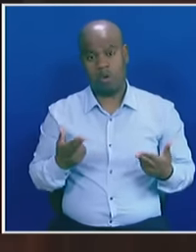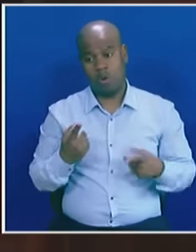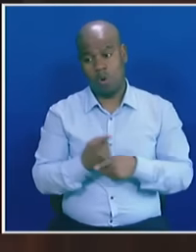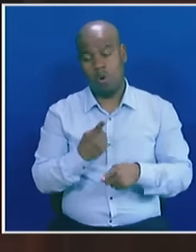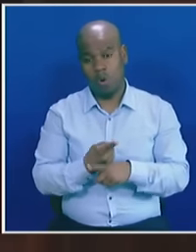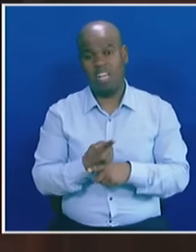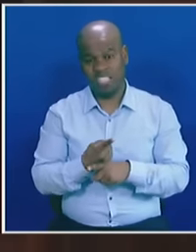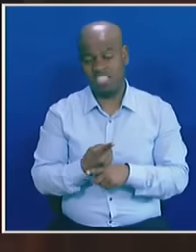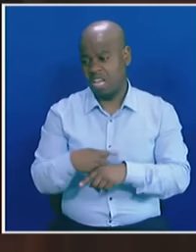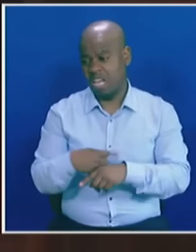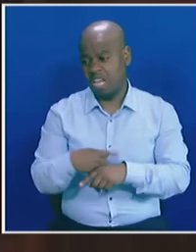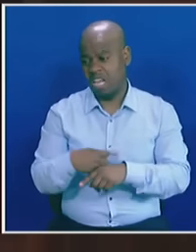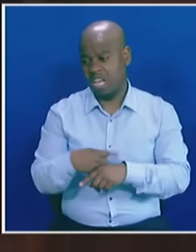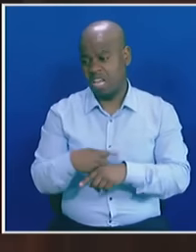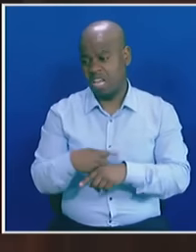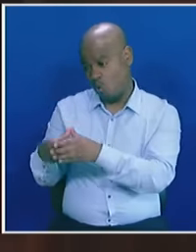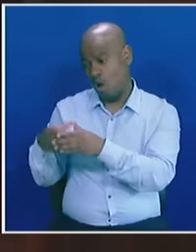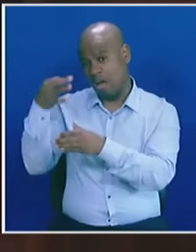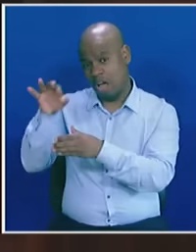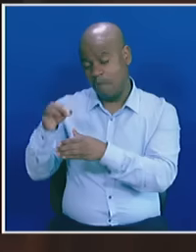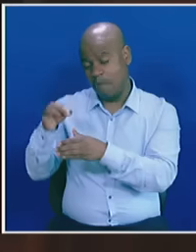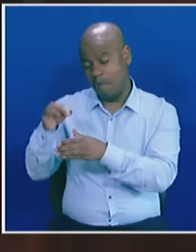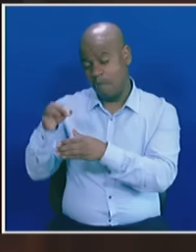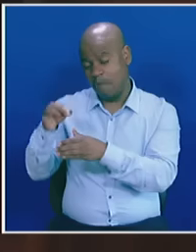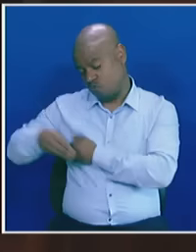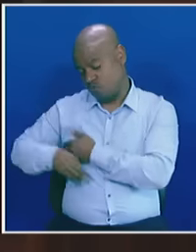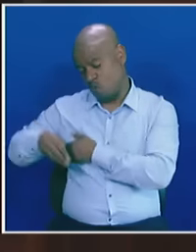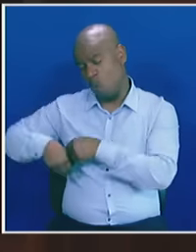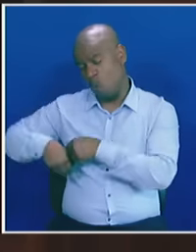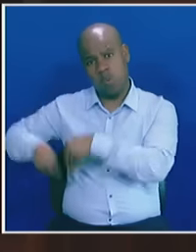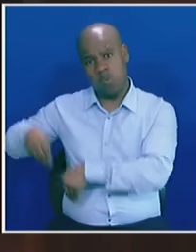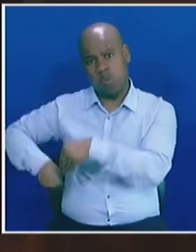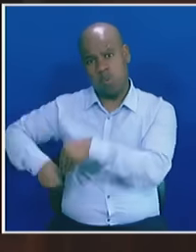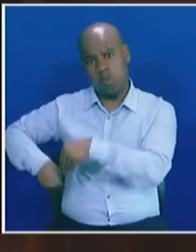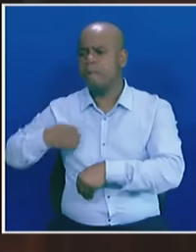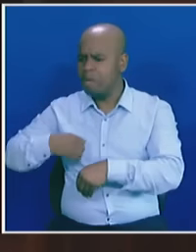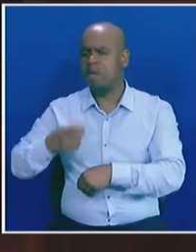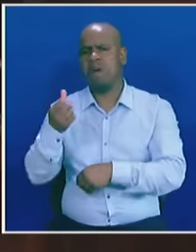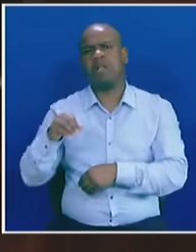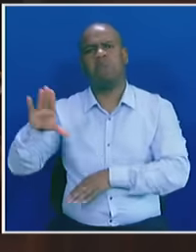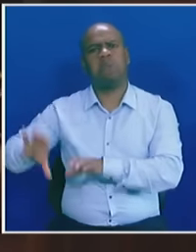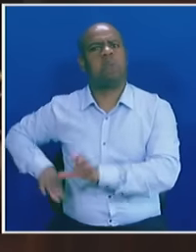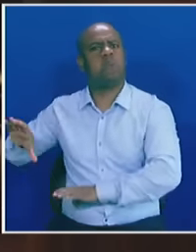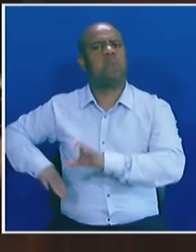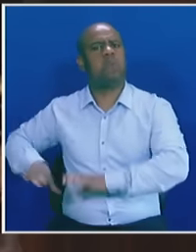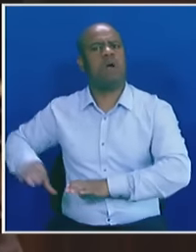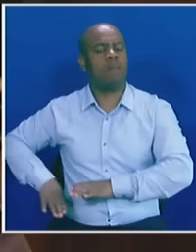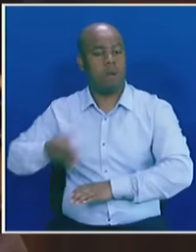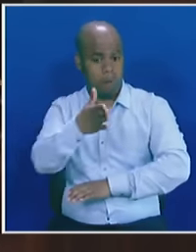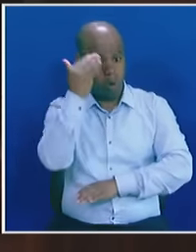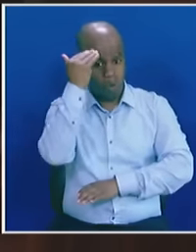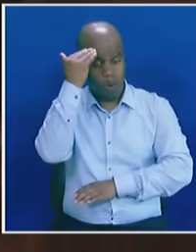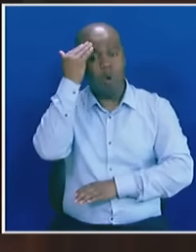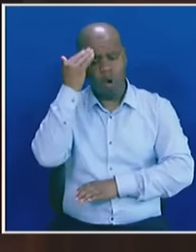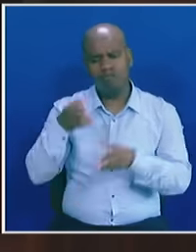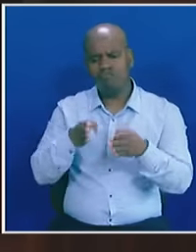the pockets of some in the state hierarchy and the public service. They know why they have no access to water and why the roads in